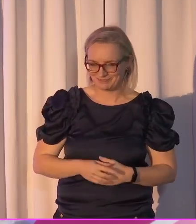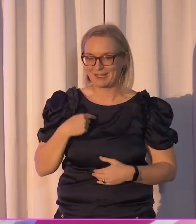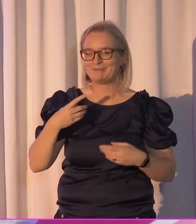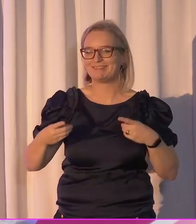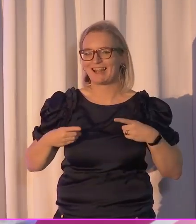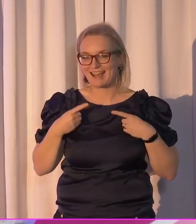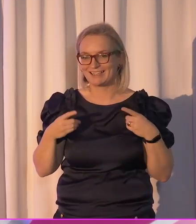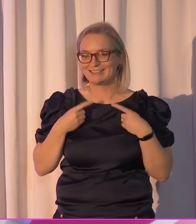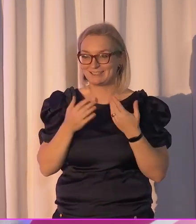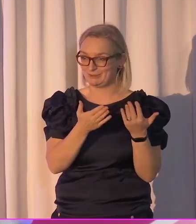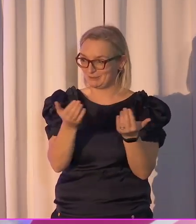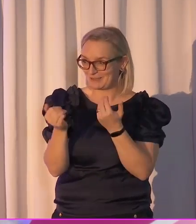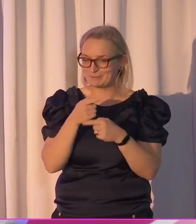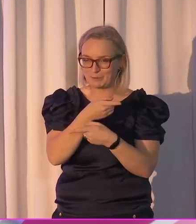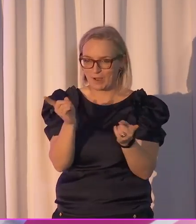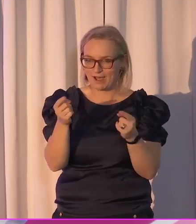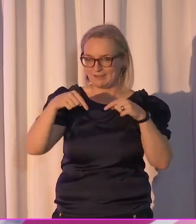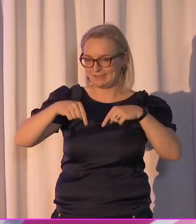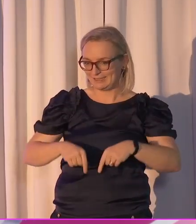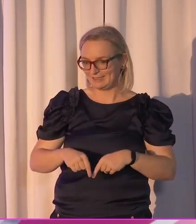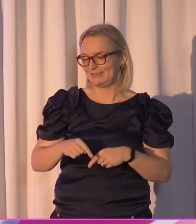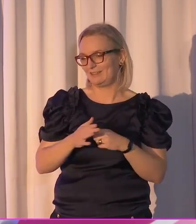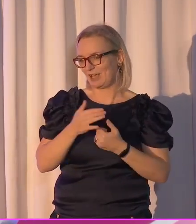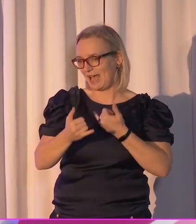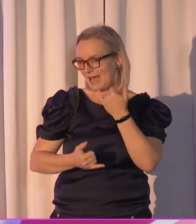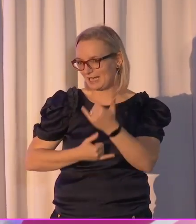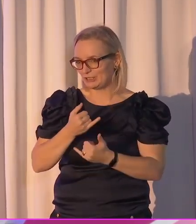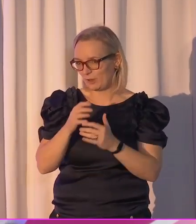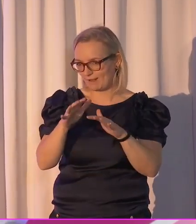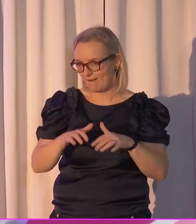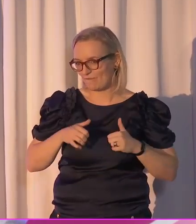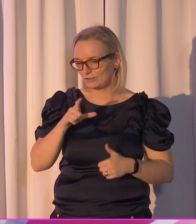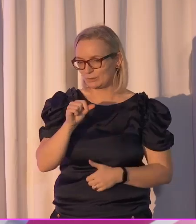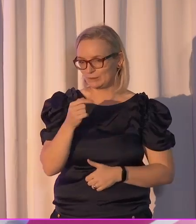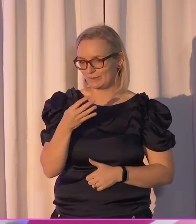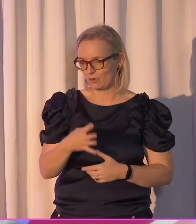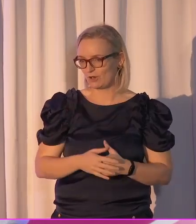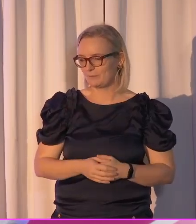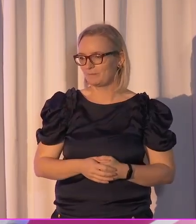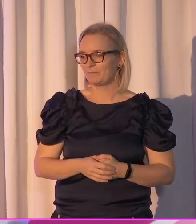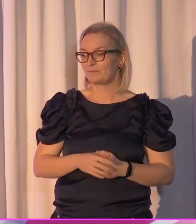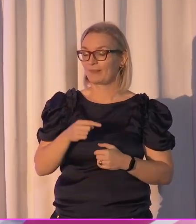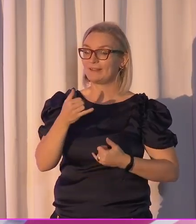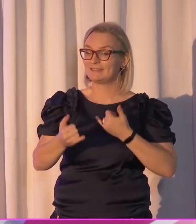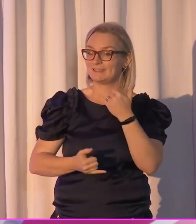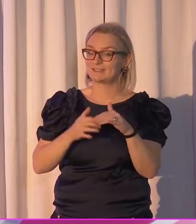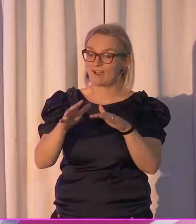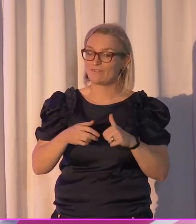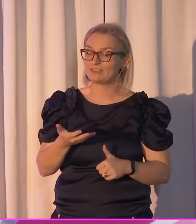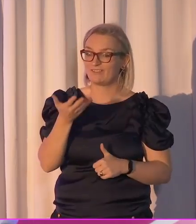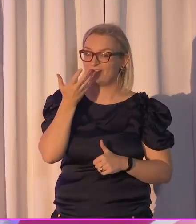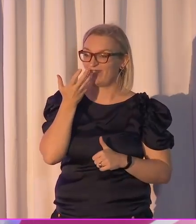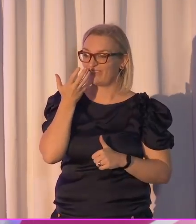to welcome you all to the National Disability Authority's Annual Conference 2024. This year's conference is the 5th